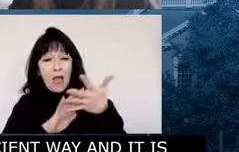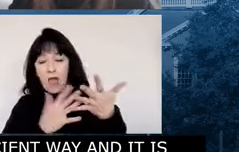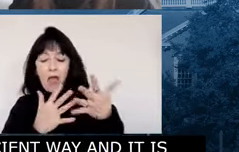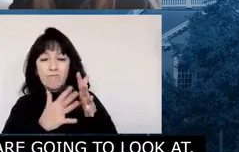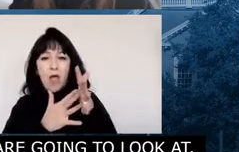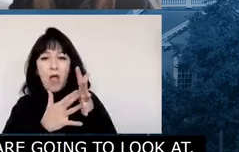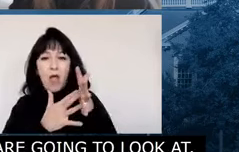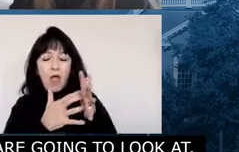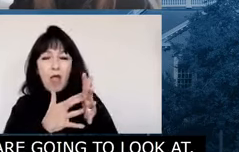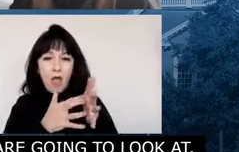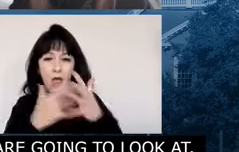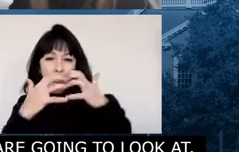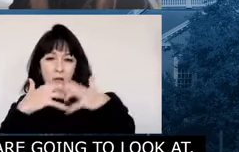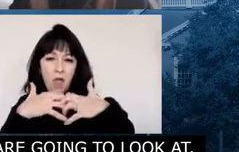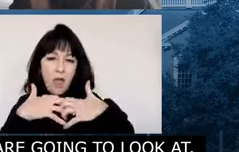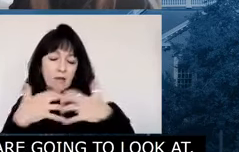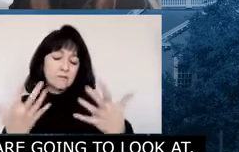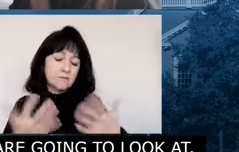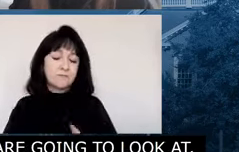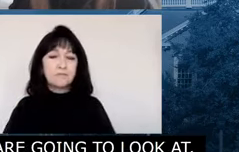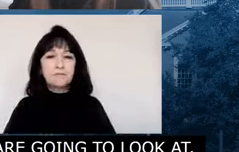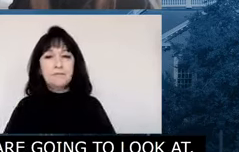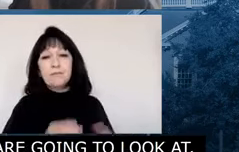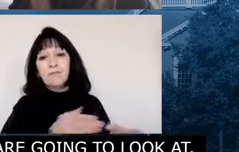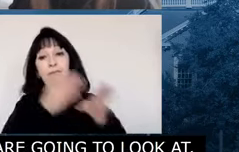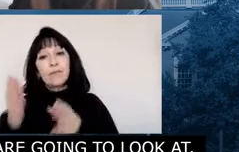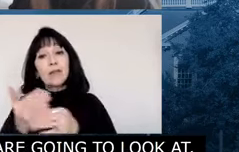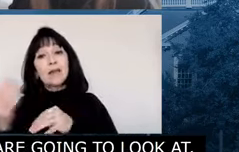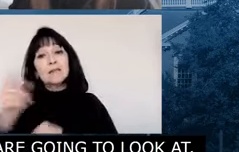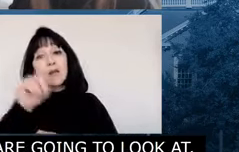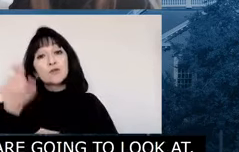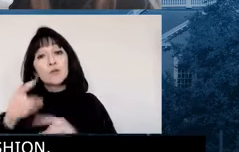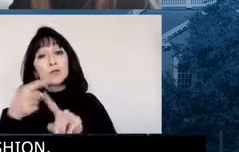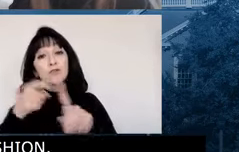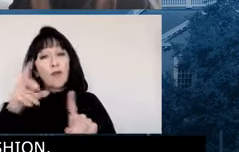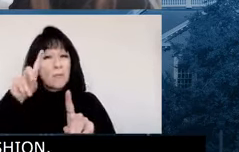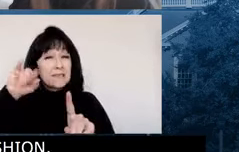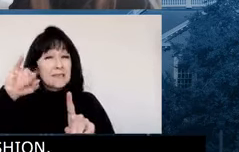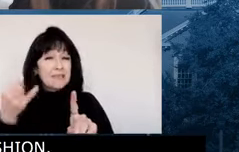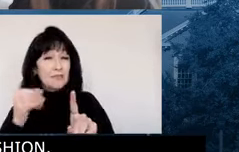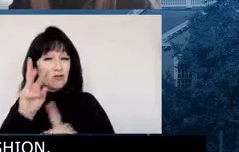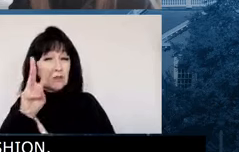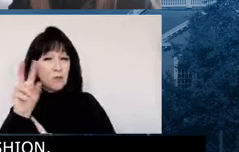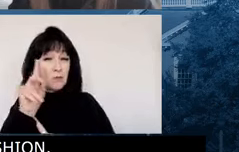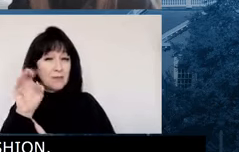Our next question comes from DJ from WGEL.